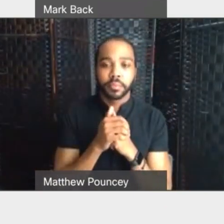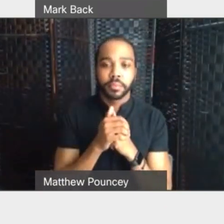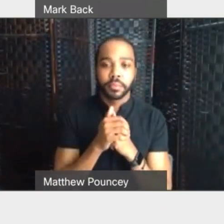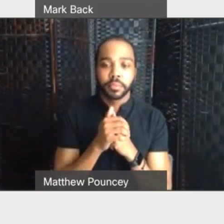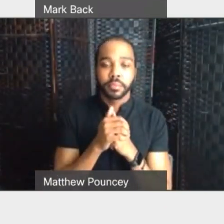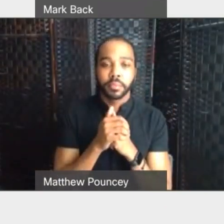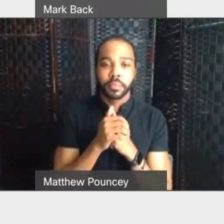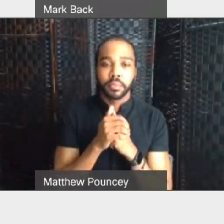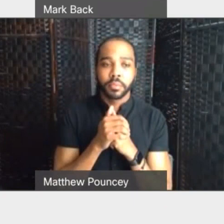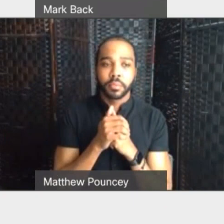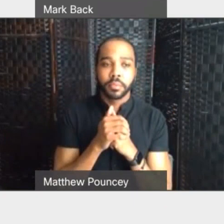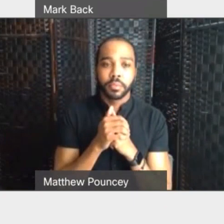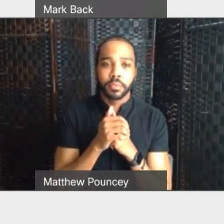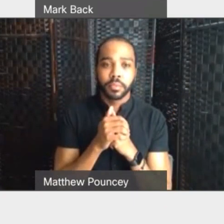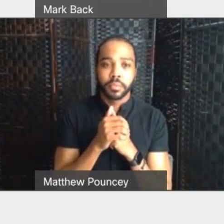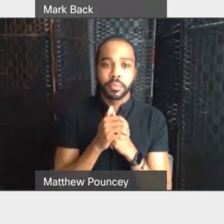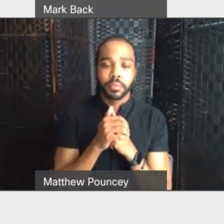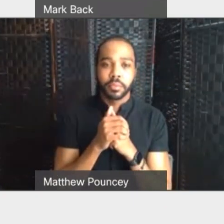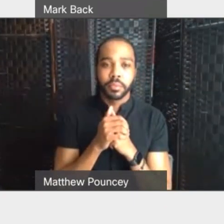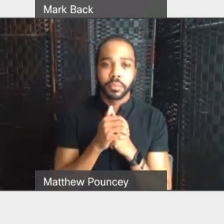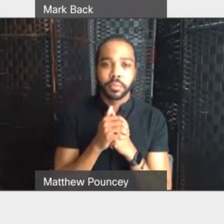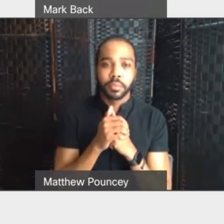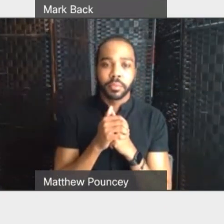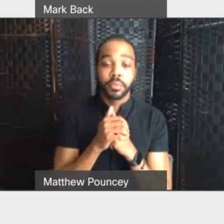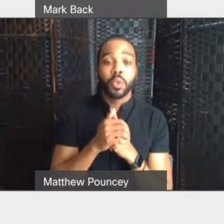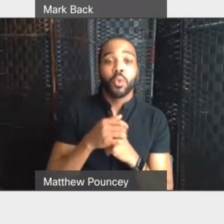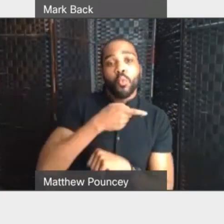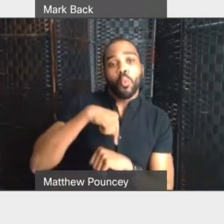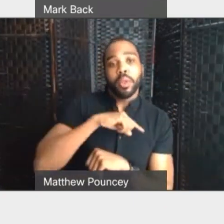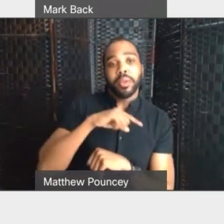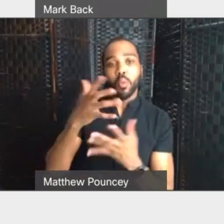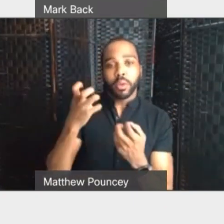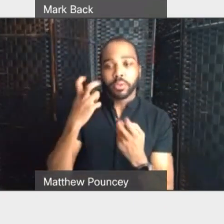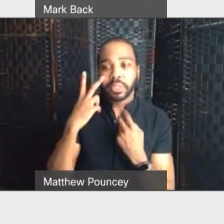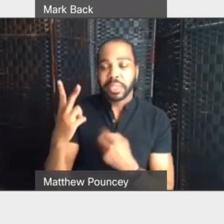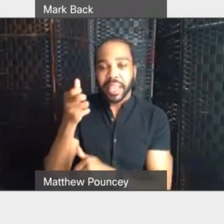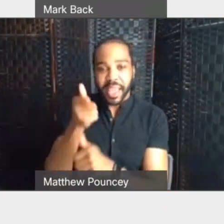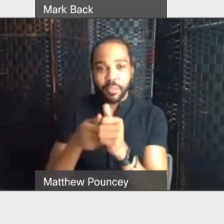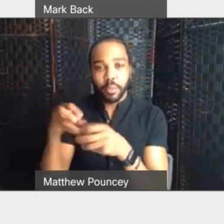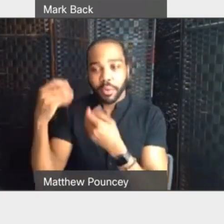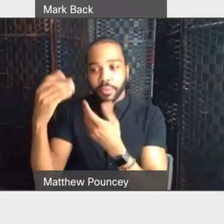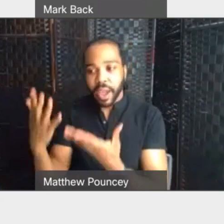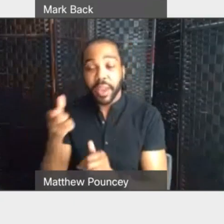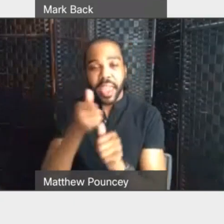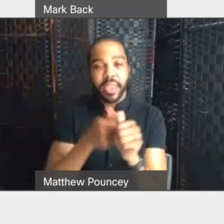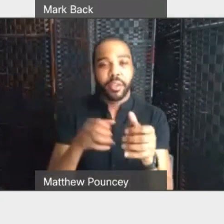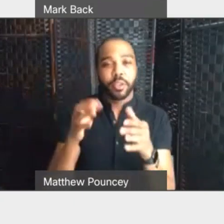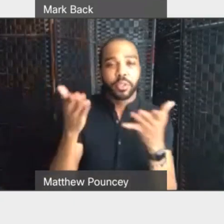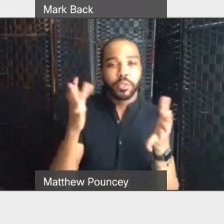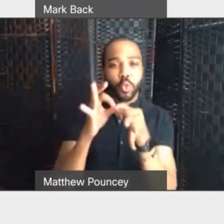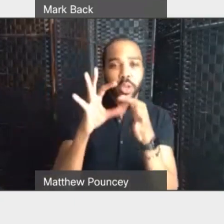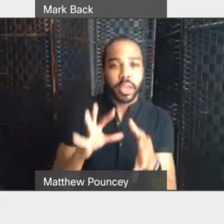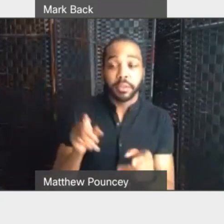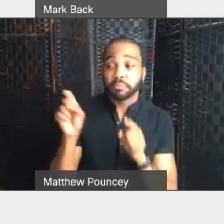We need to see every provider and service coordinator responsible for entering